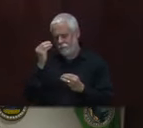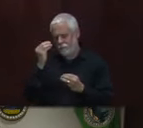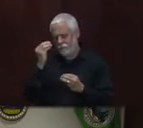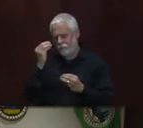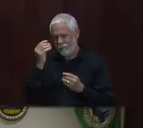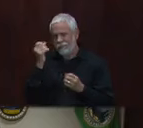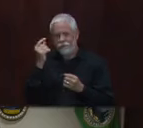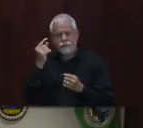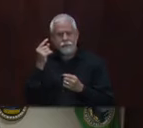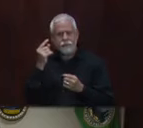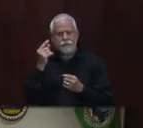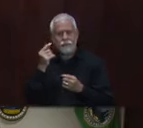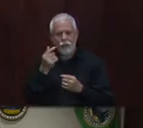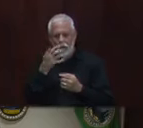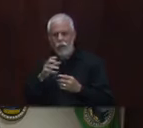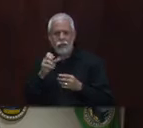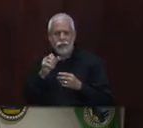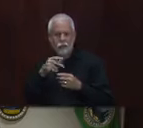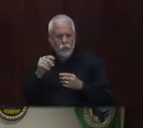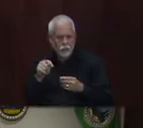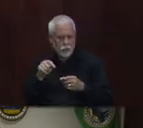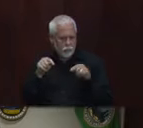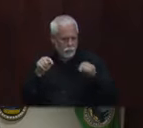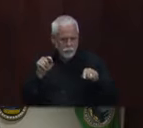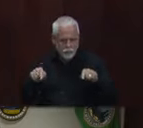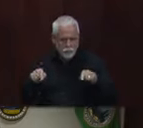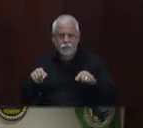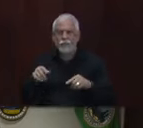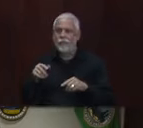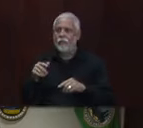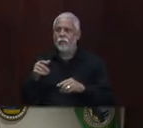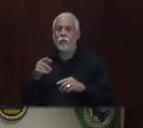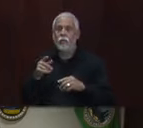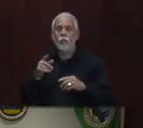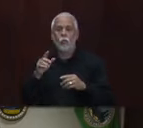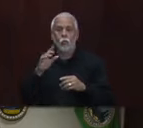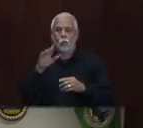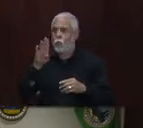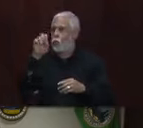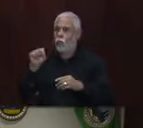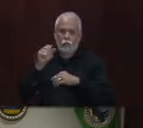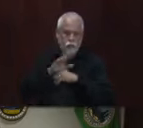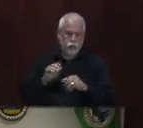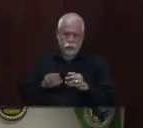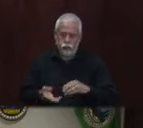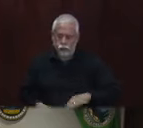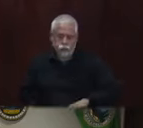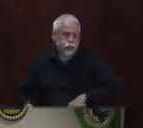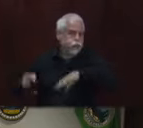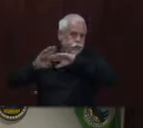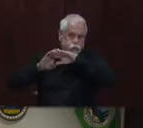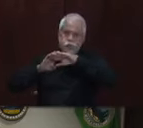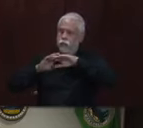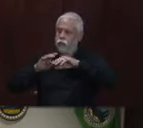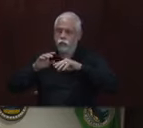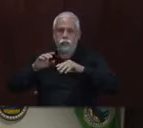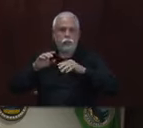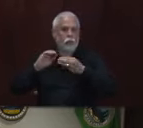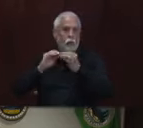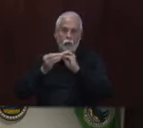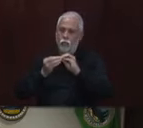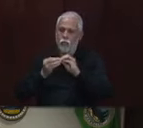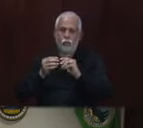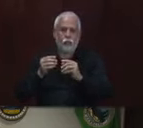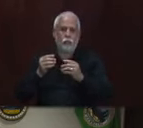understanding there's a couple of these hot spots, but across the country, just the growth in numbers have just been